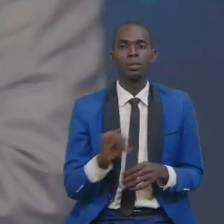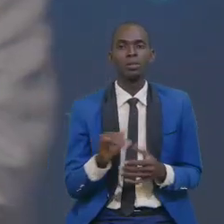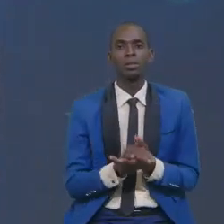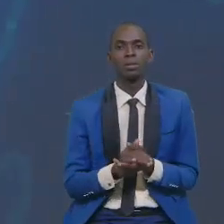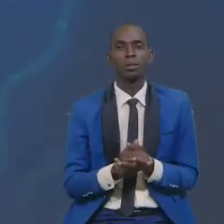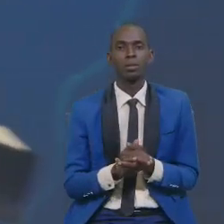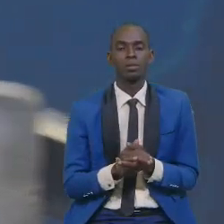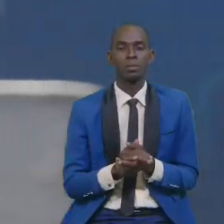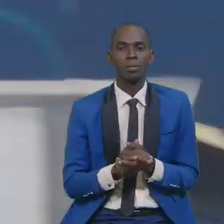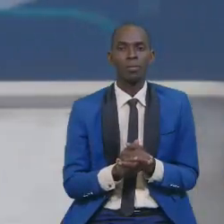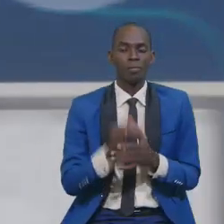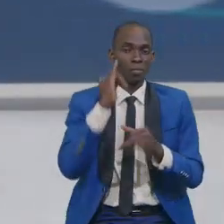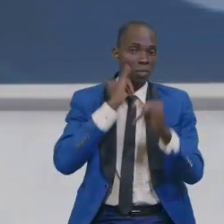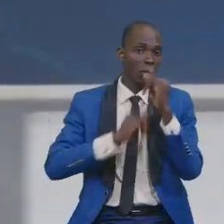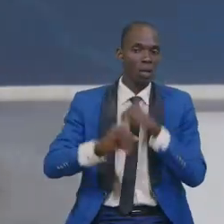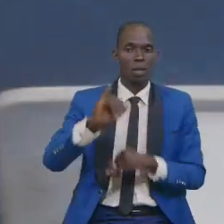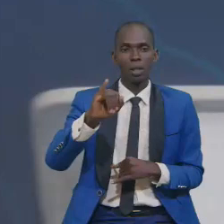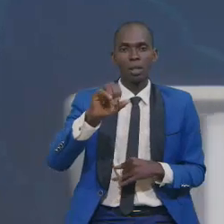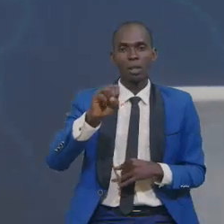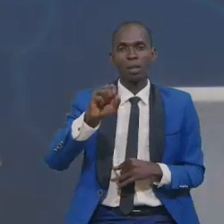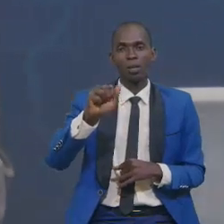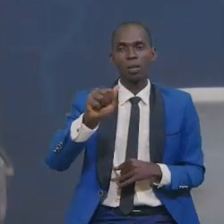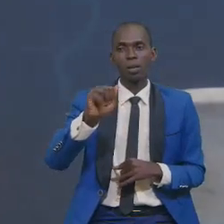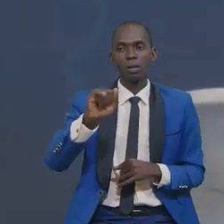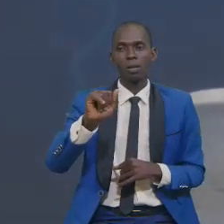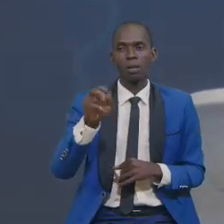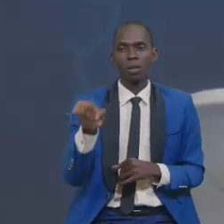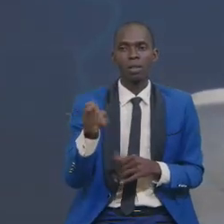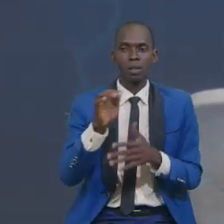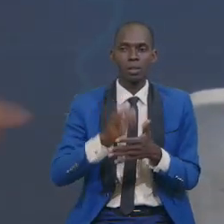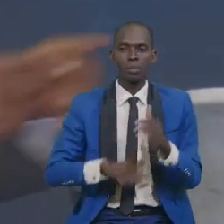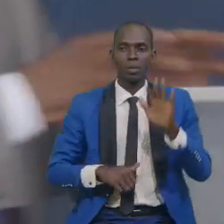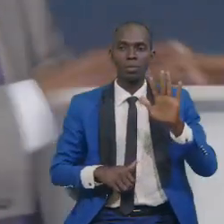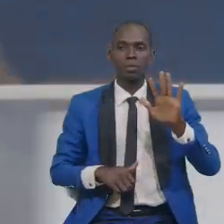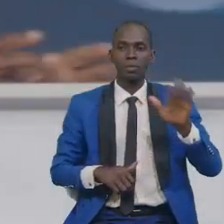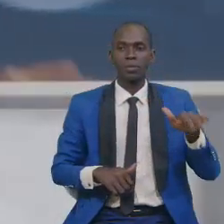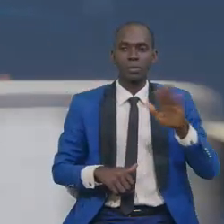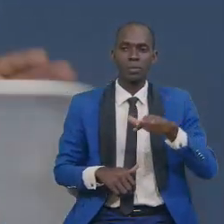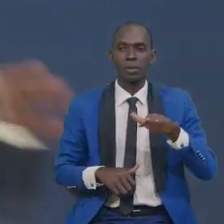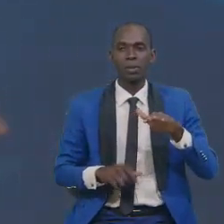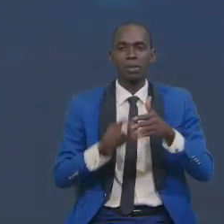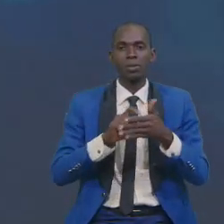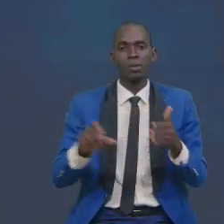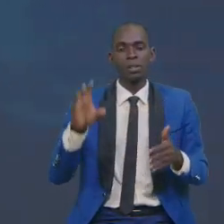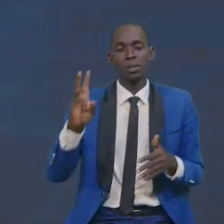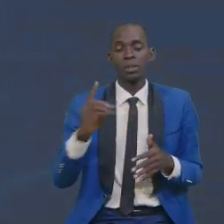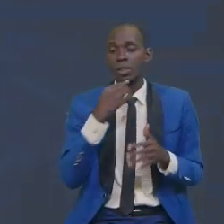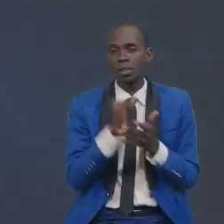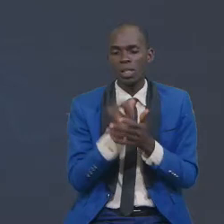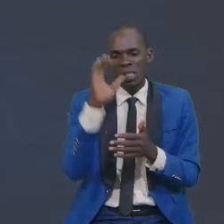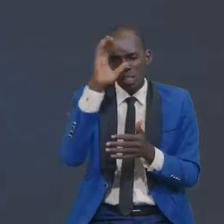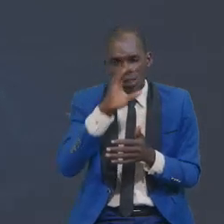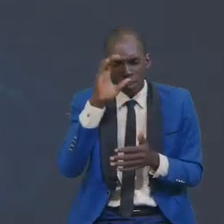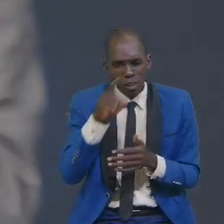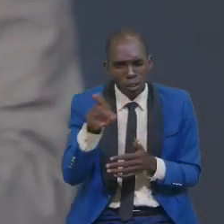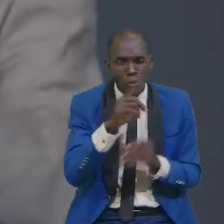at I said chapter 55 if I mean India from verse six it's a secret that Lord while